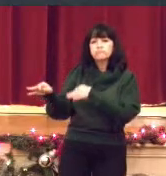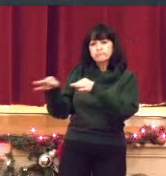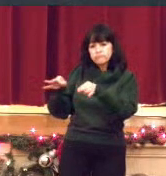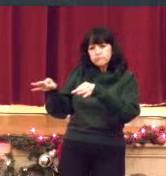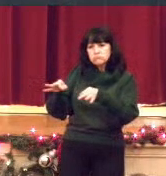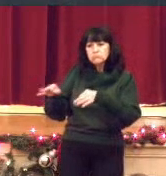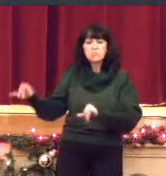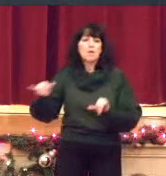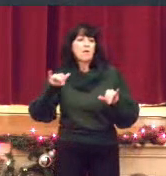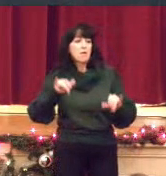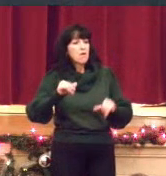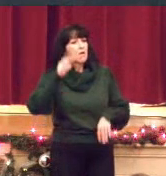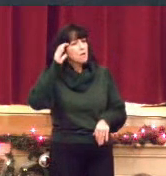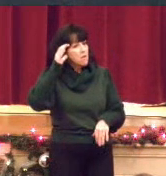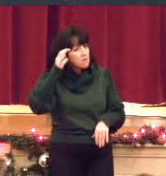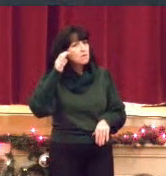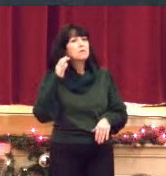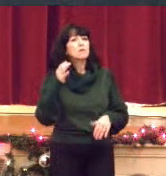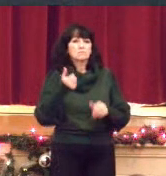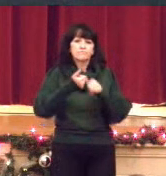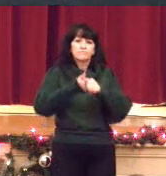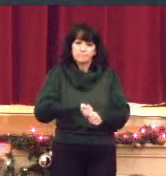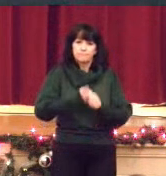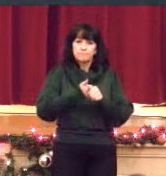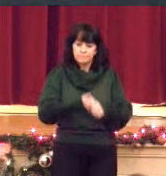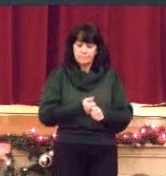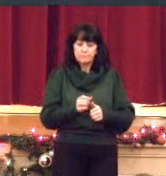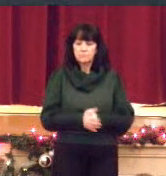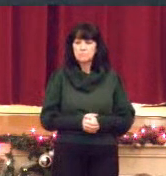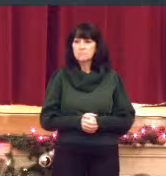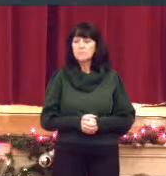or the option to add in